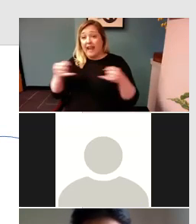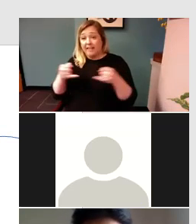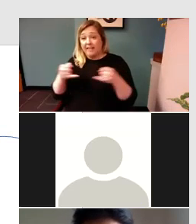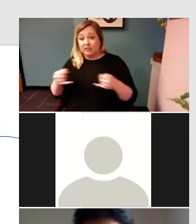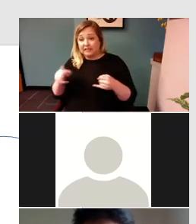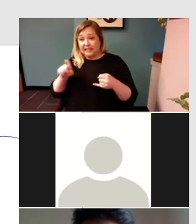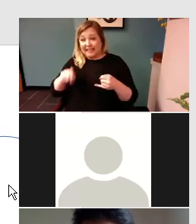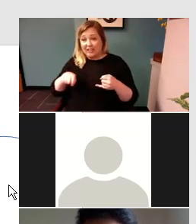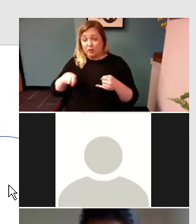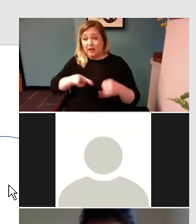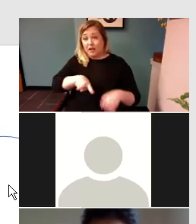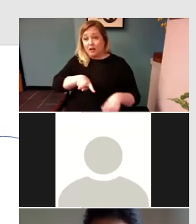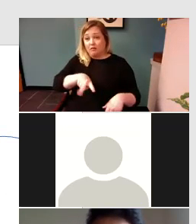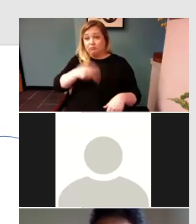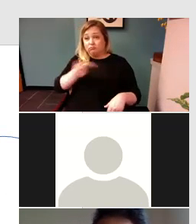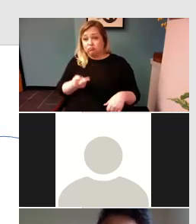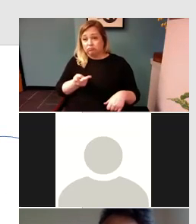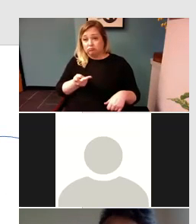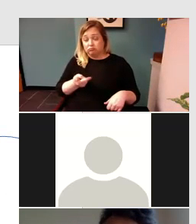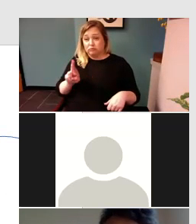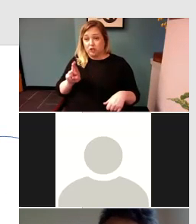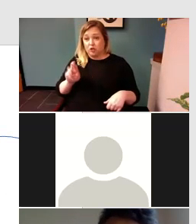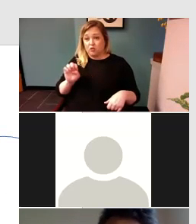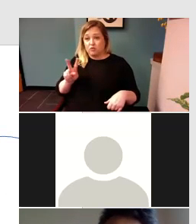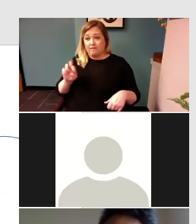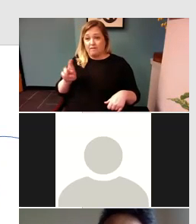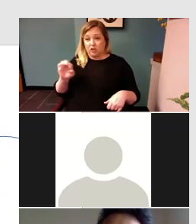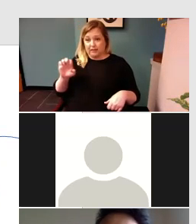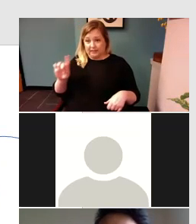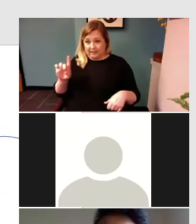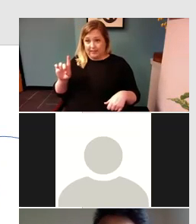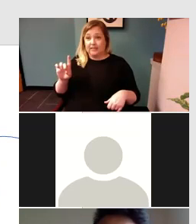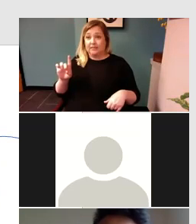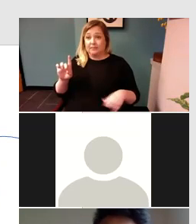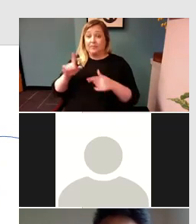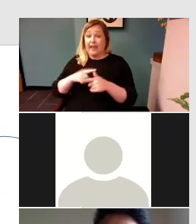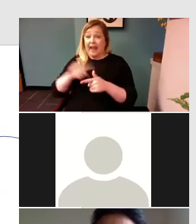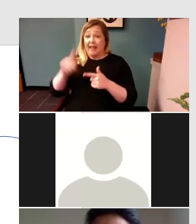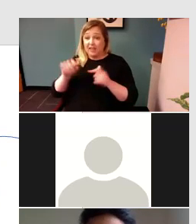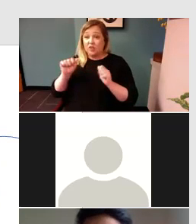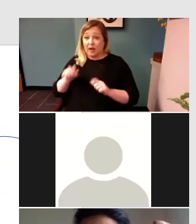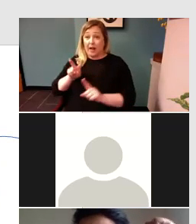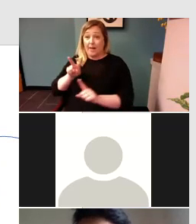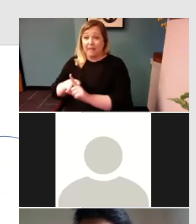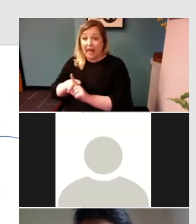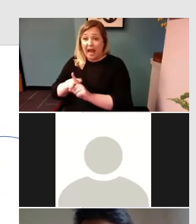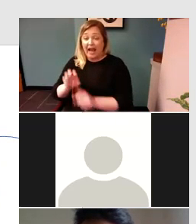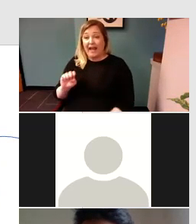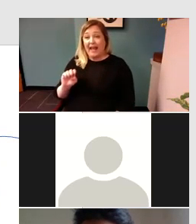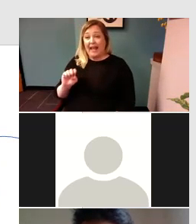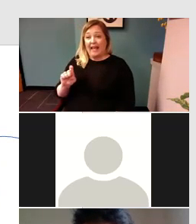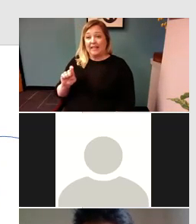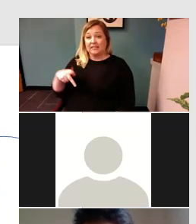Once we have all the ordered nodes, then we reverse all the edges and then we apply explore again. We start off from the